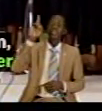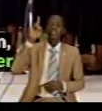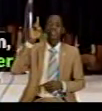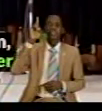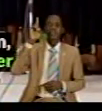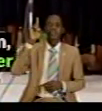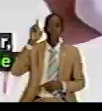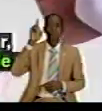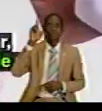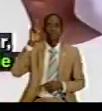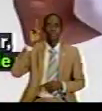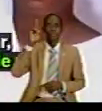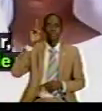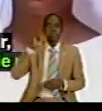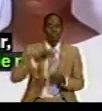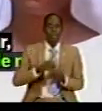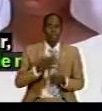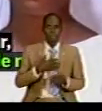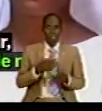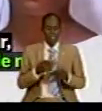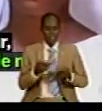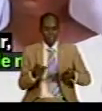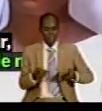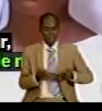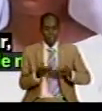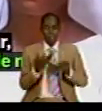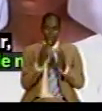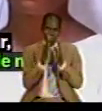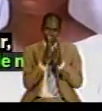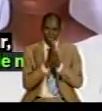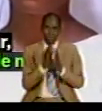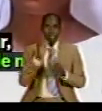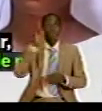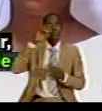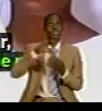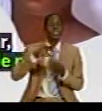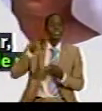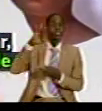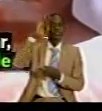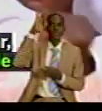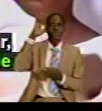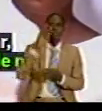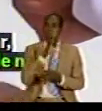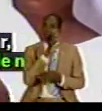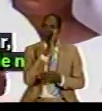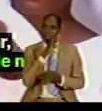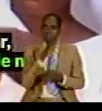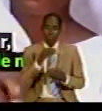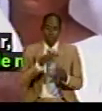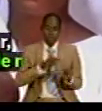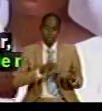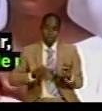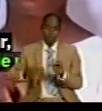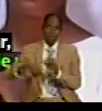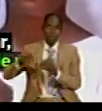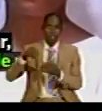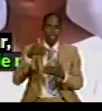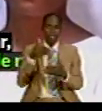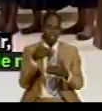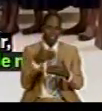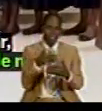him. In my place of prayer, his spirit hovers